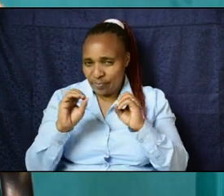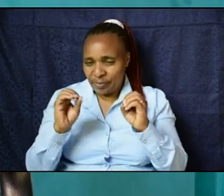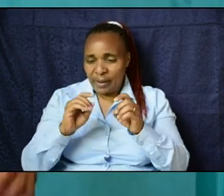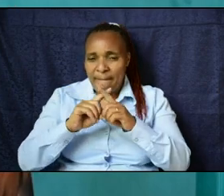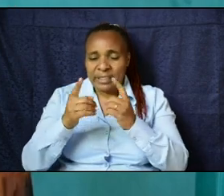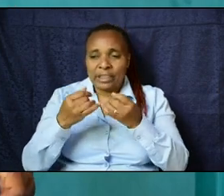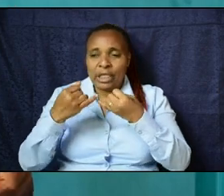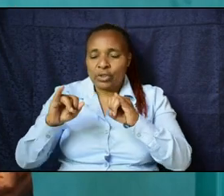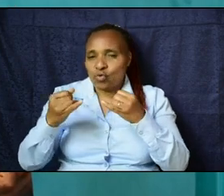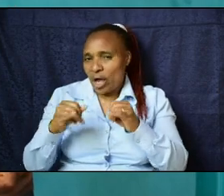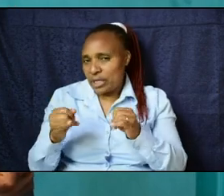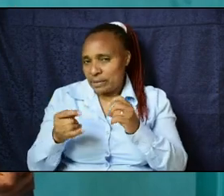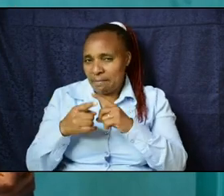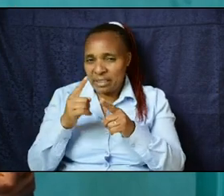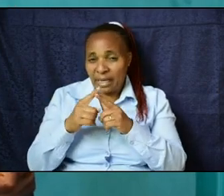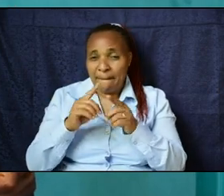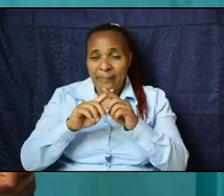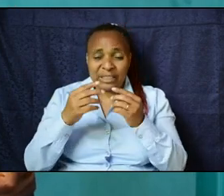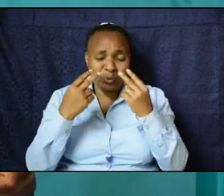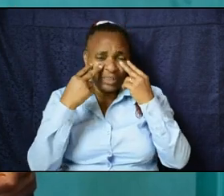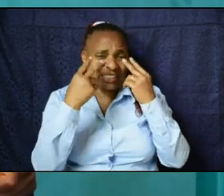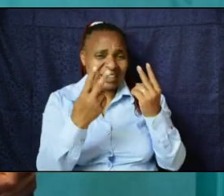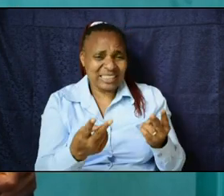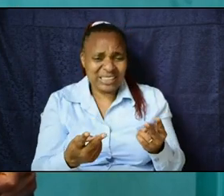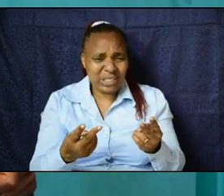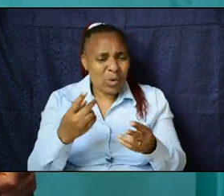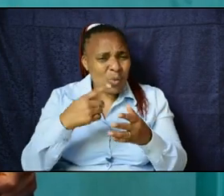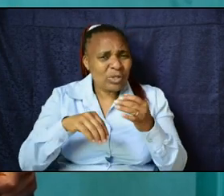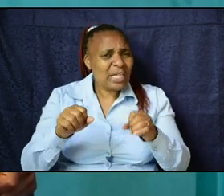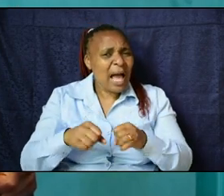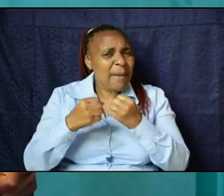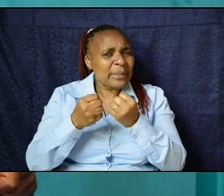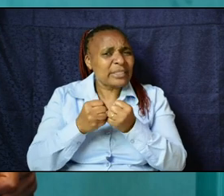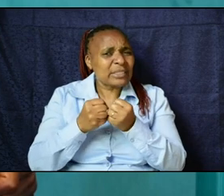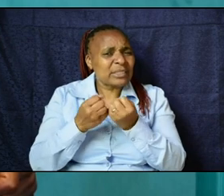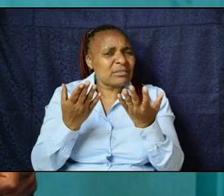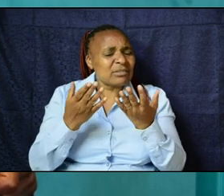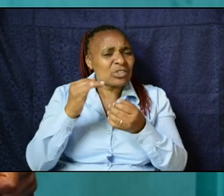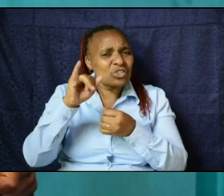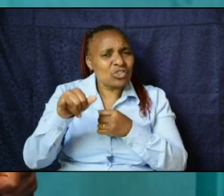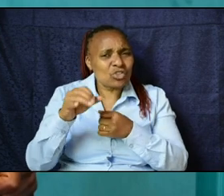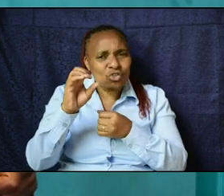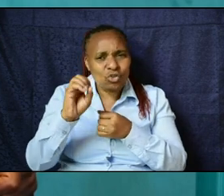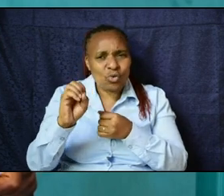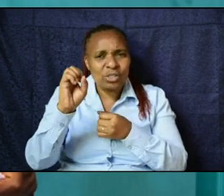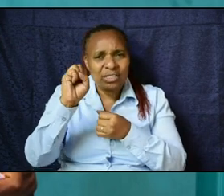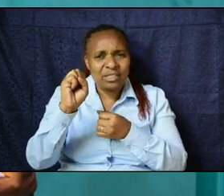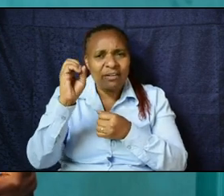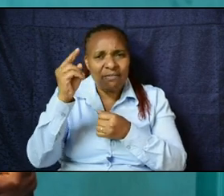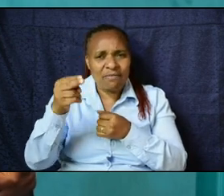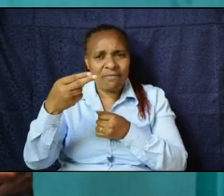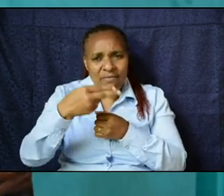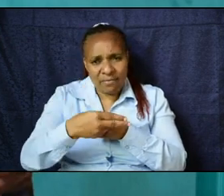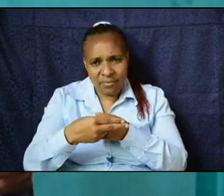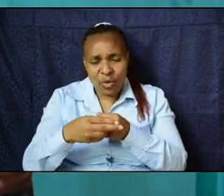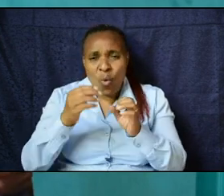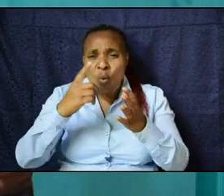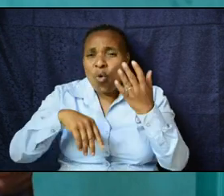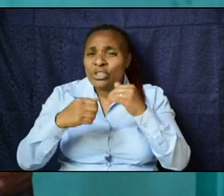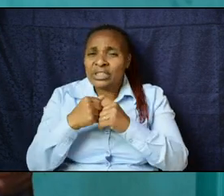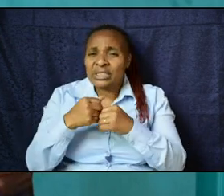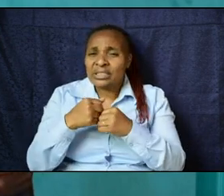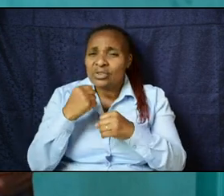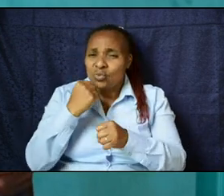attempted murder. So we're going to see what really happened to Joseph. What is this that he dared to do and that we